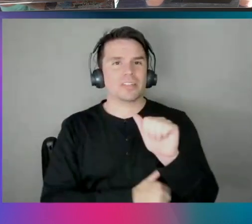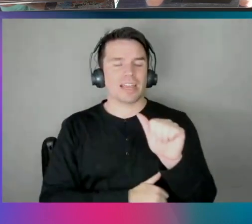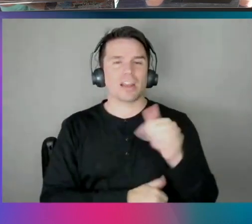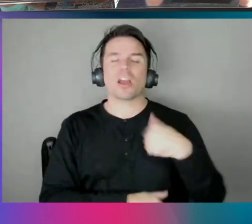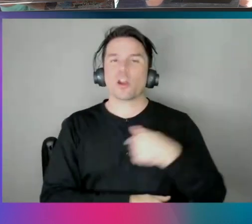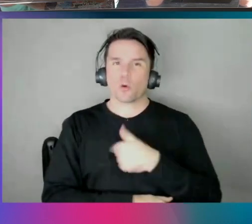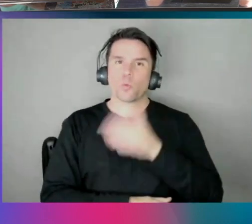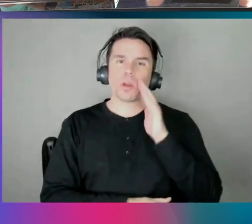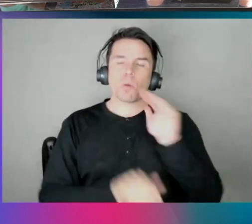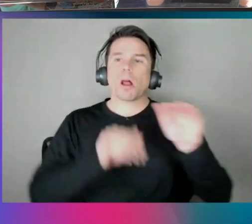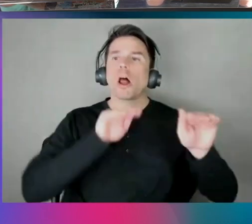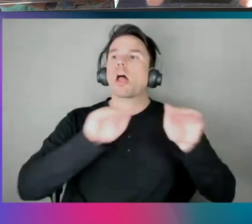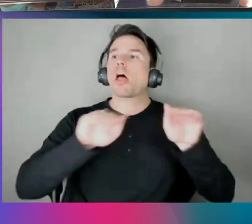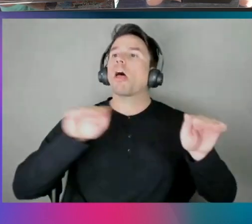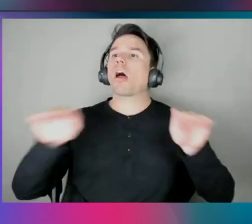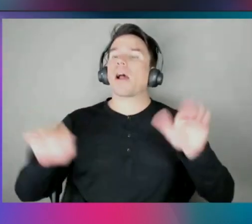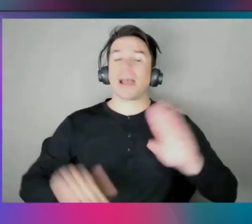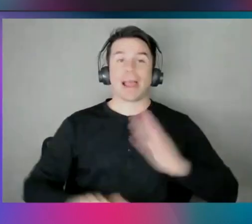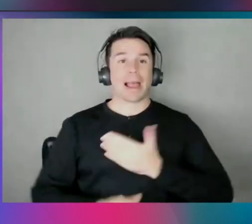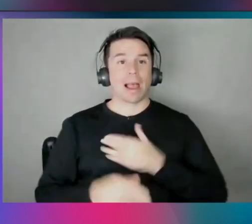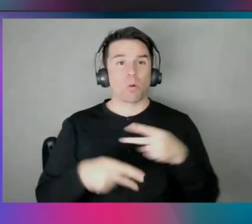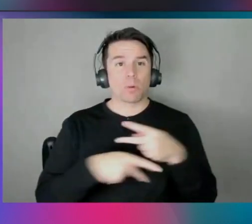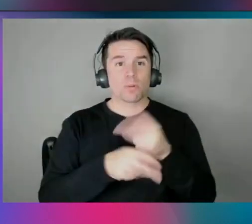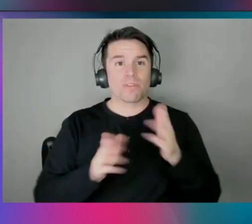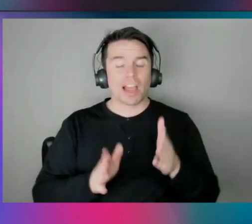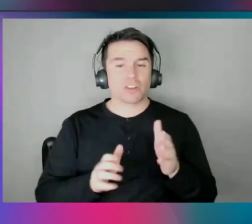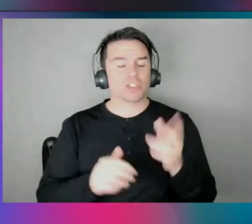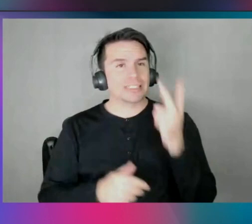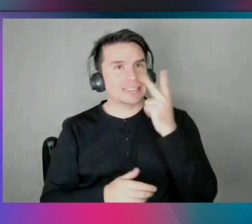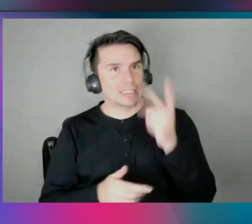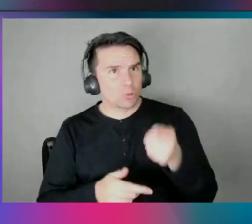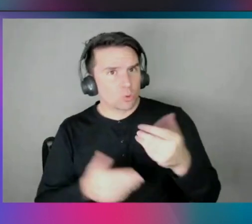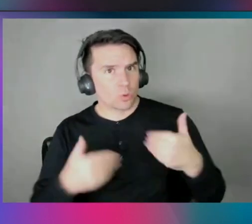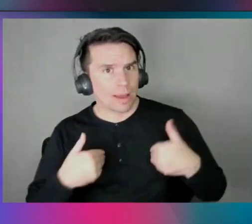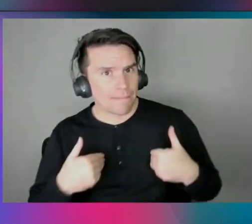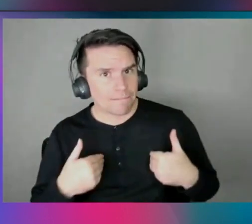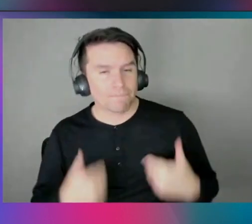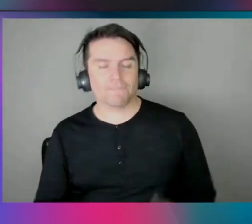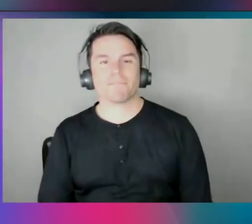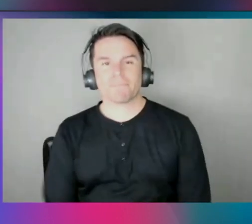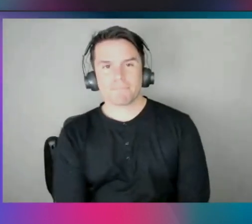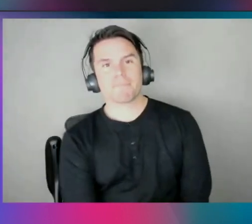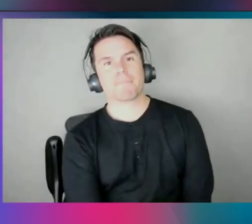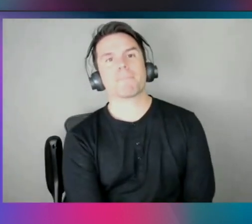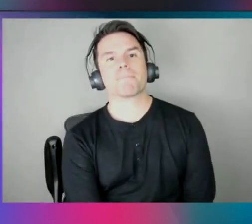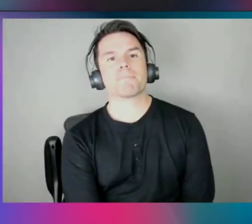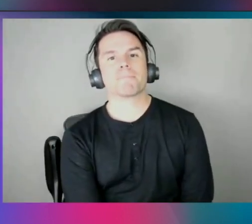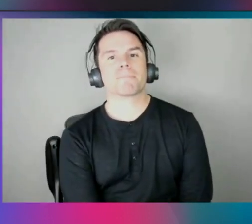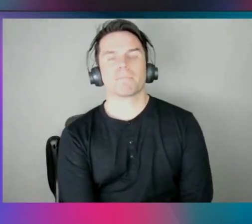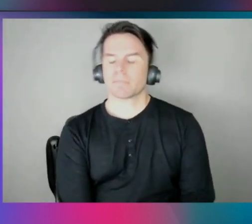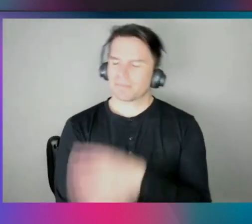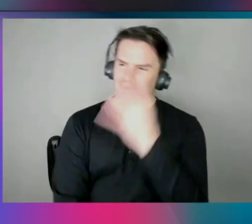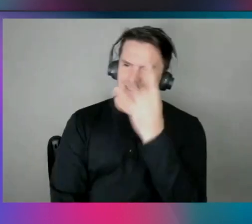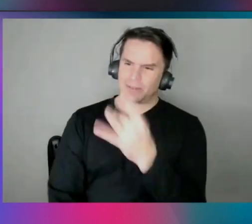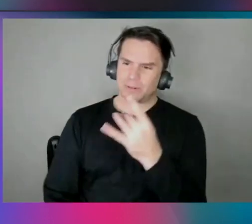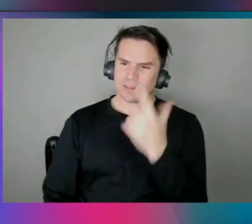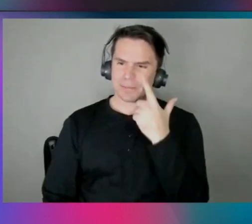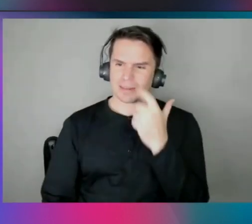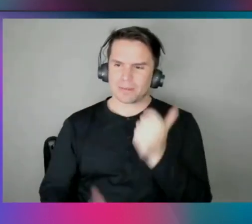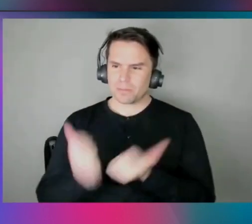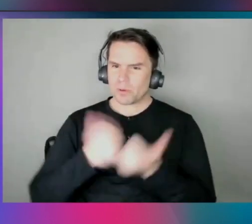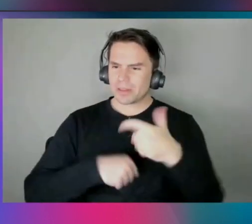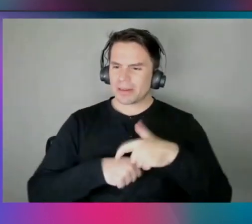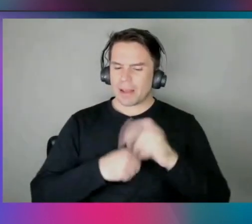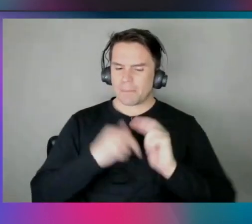is super interesting, right? Because most of the time, in building any product or solution, we seek